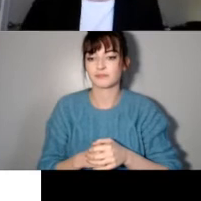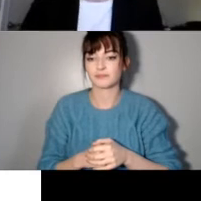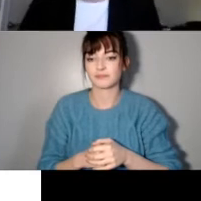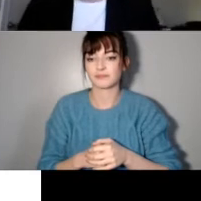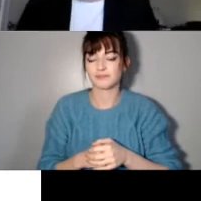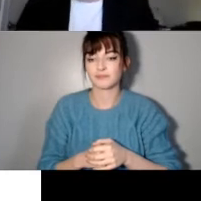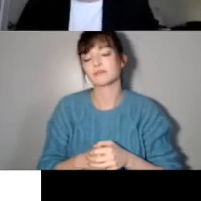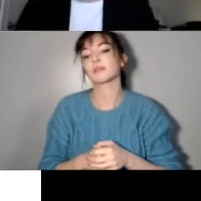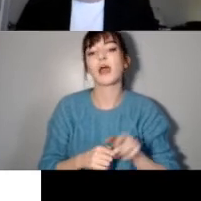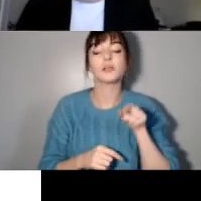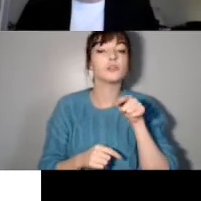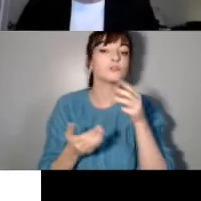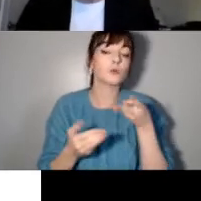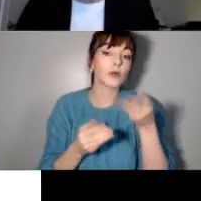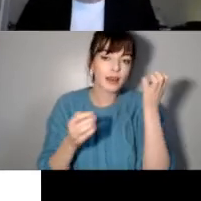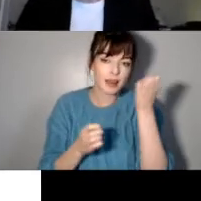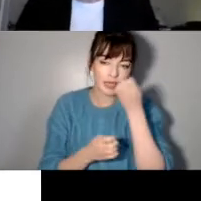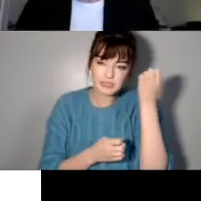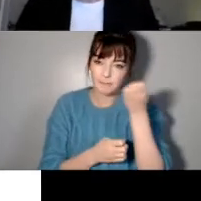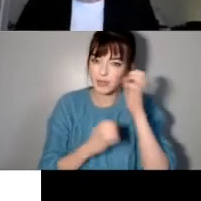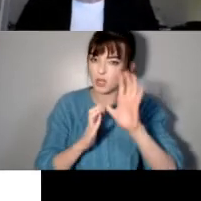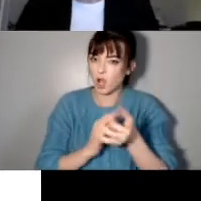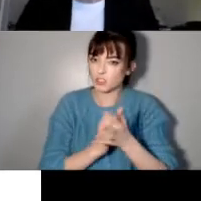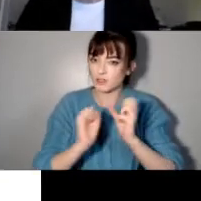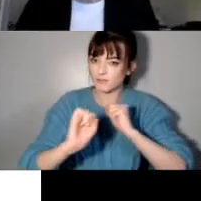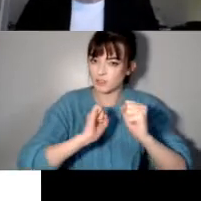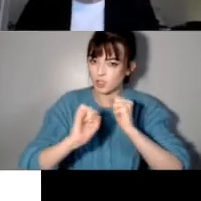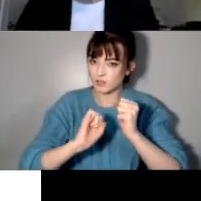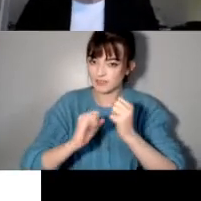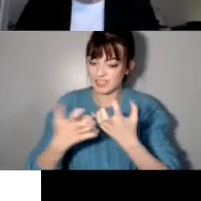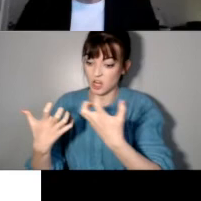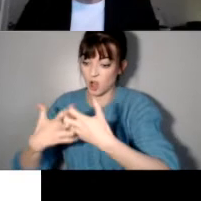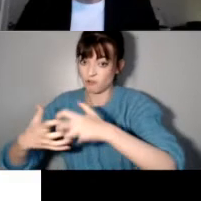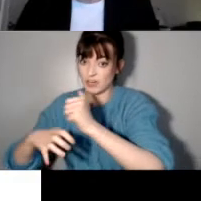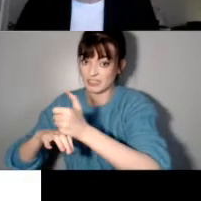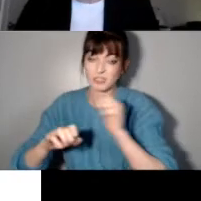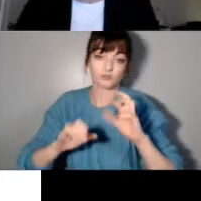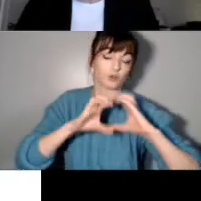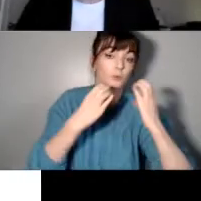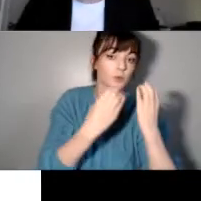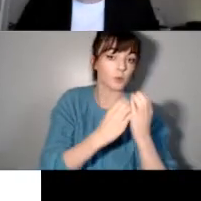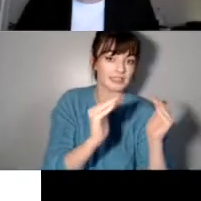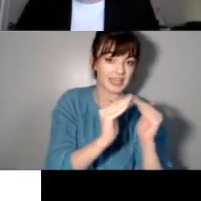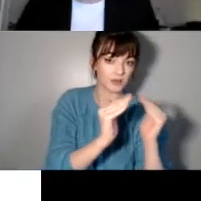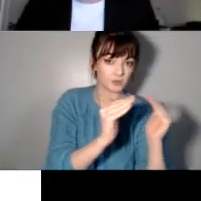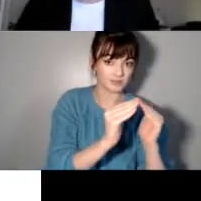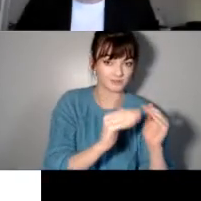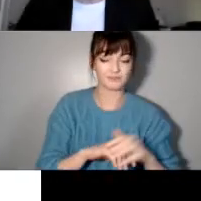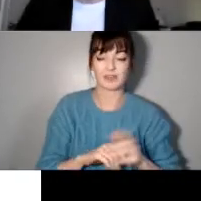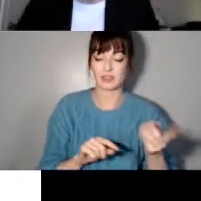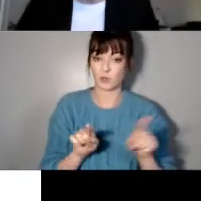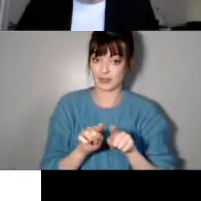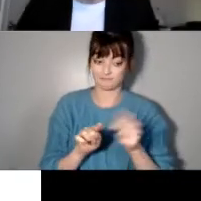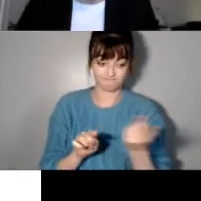So we're going to examine the cost of service delivery in congregated settings and in community housing settings. And